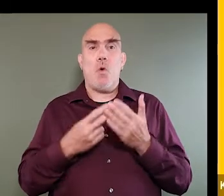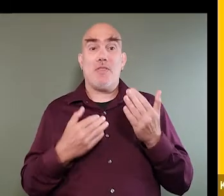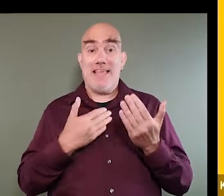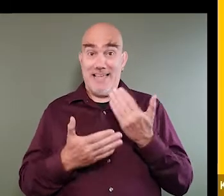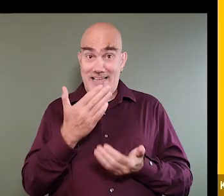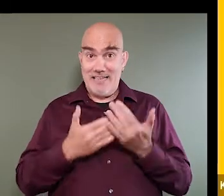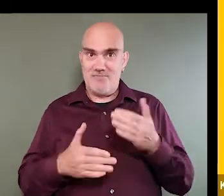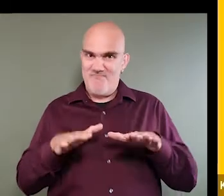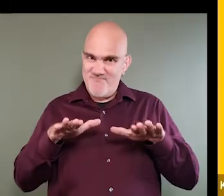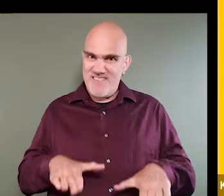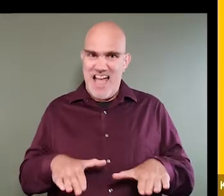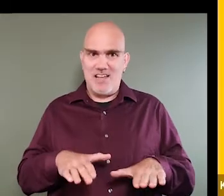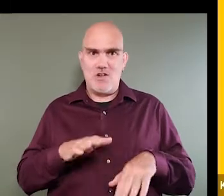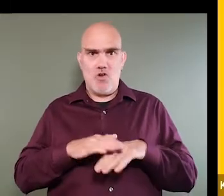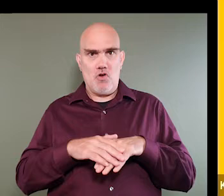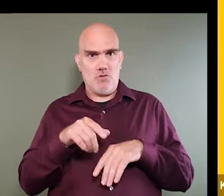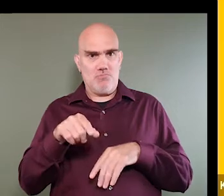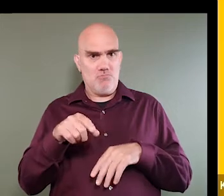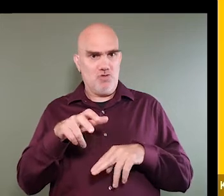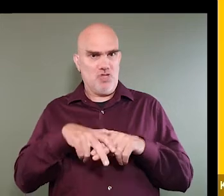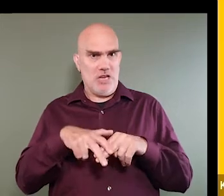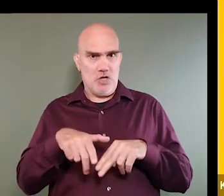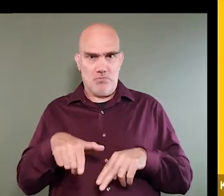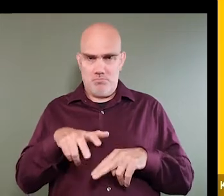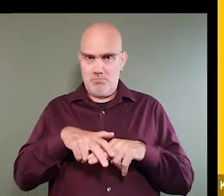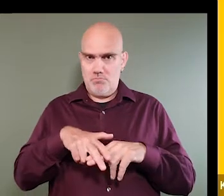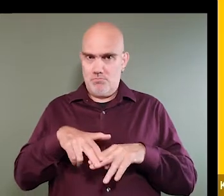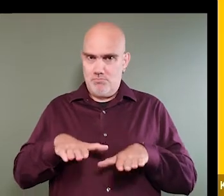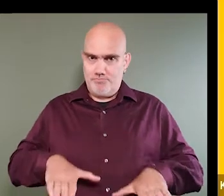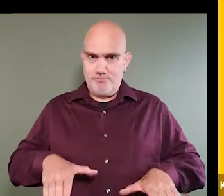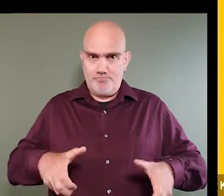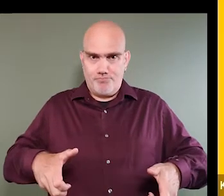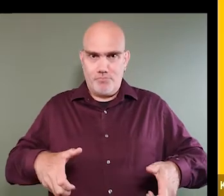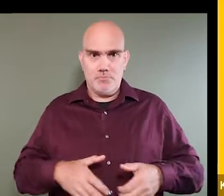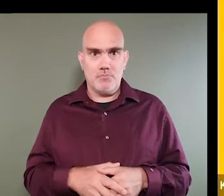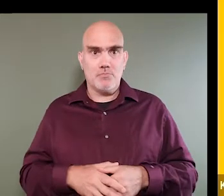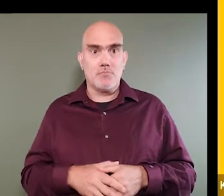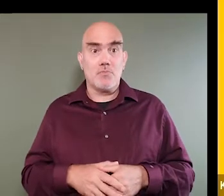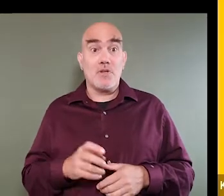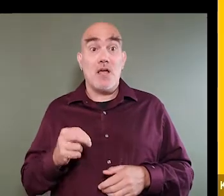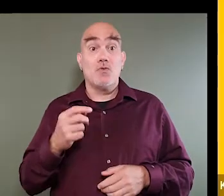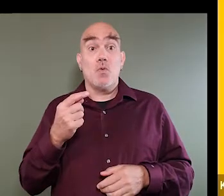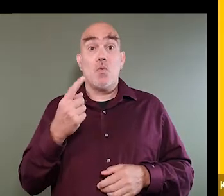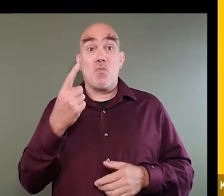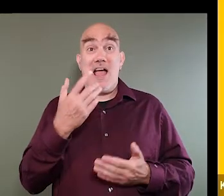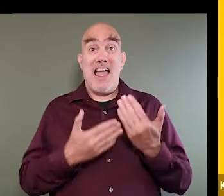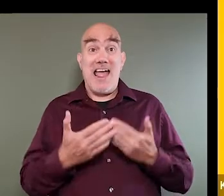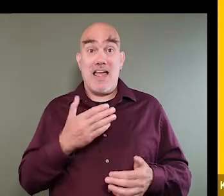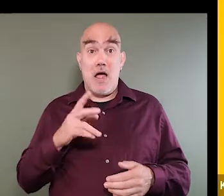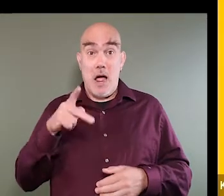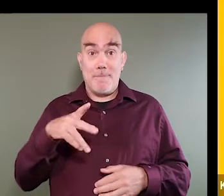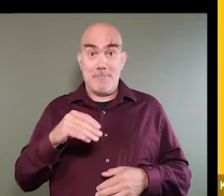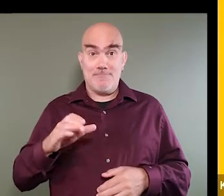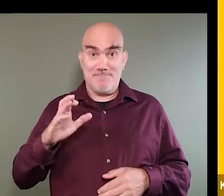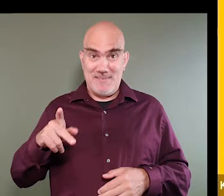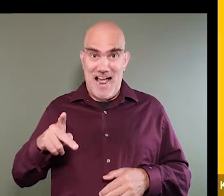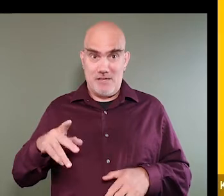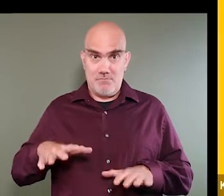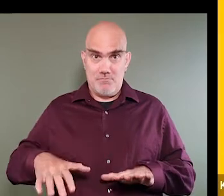flat on the seats of our chairs. Then we're going to pull one hand up and